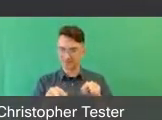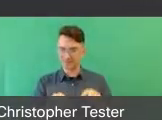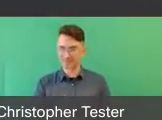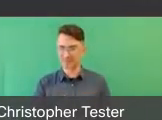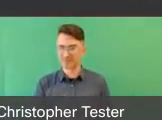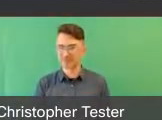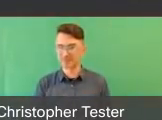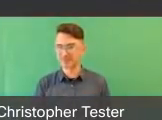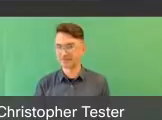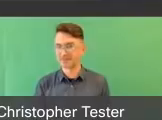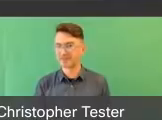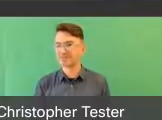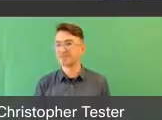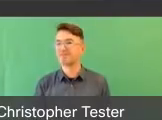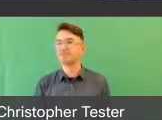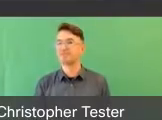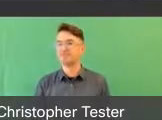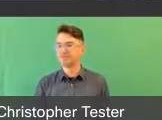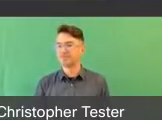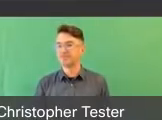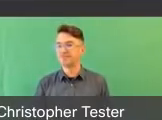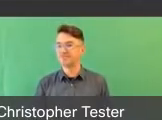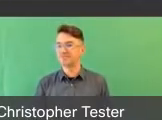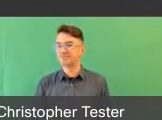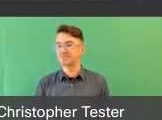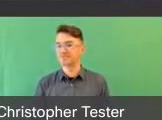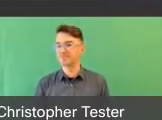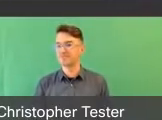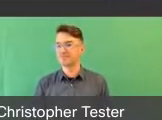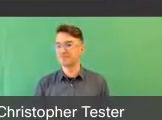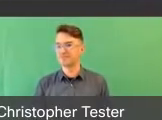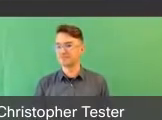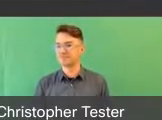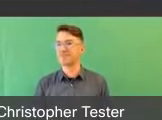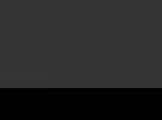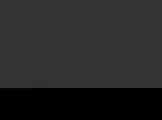watching the video, there's nothing for youth without youth.